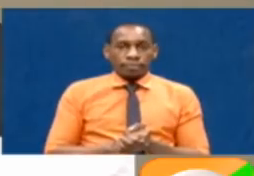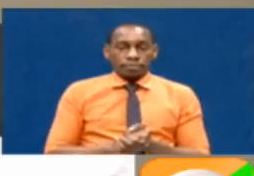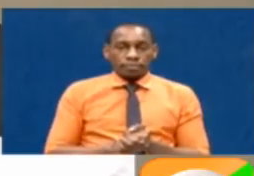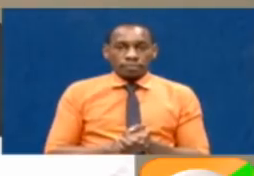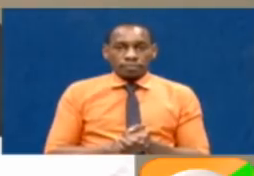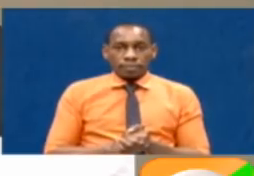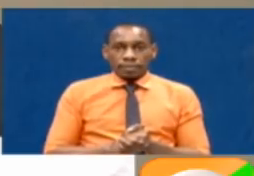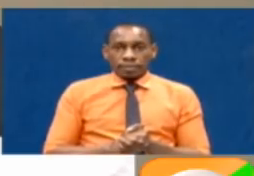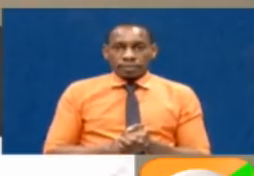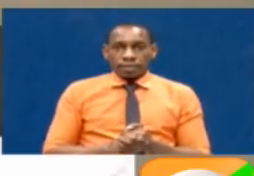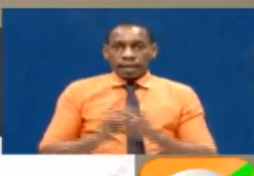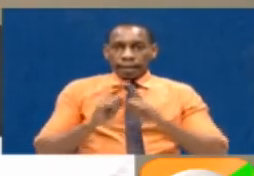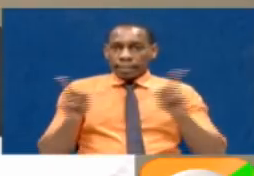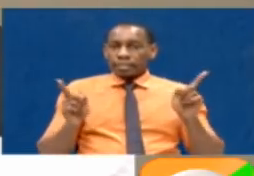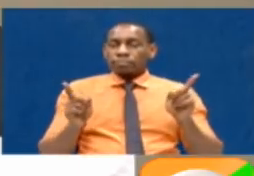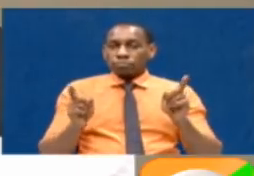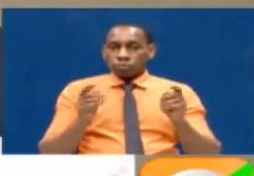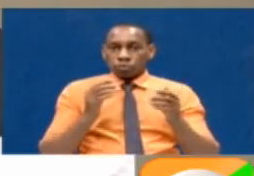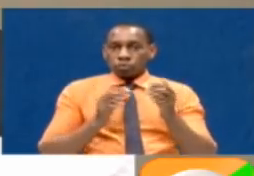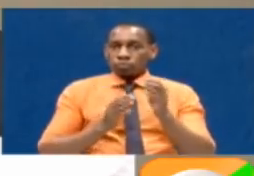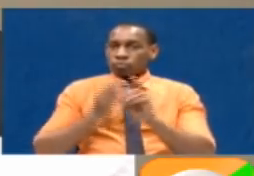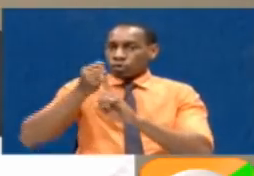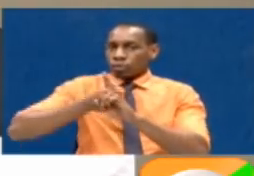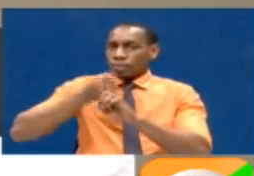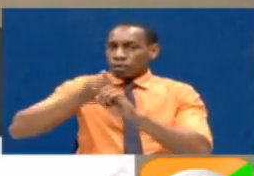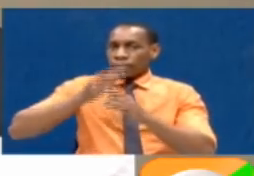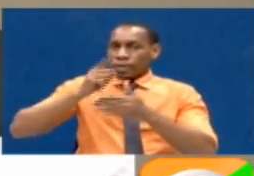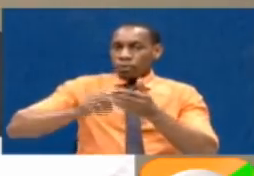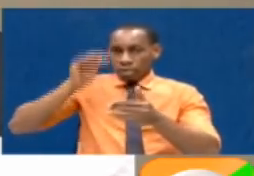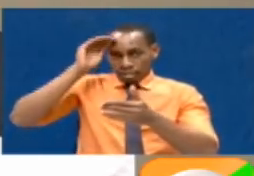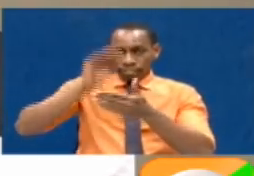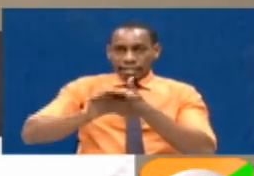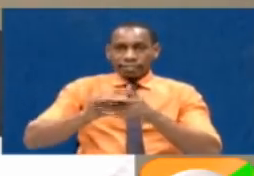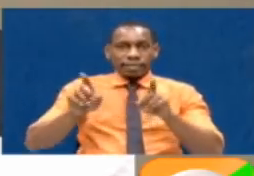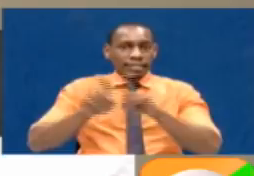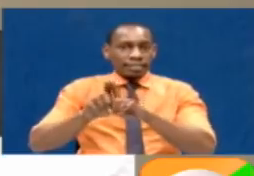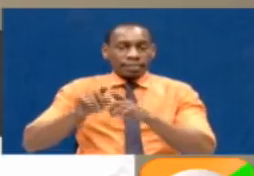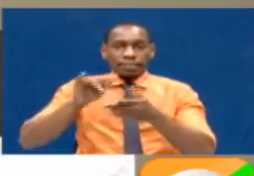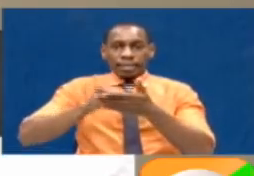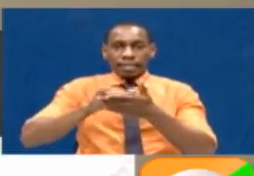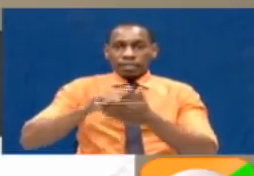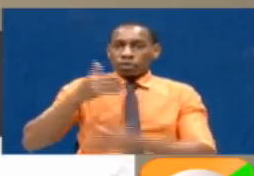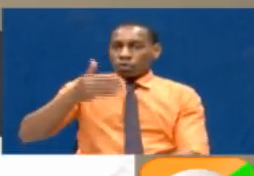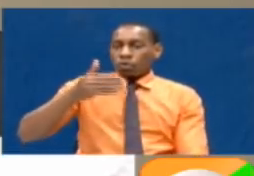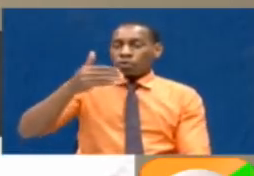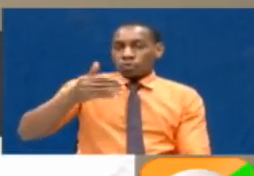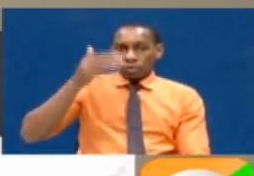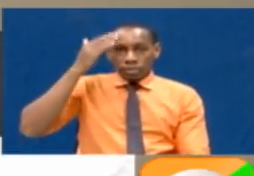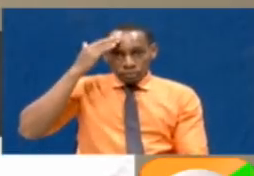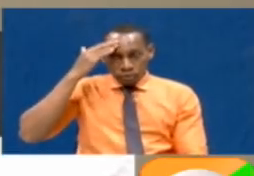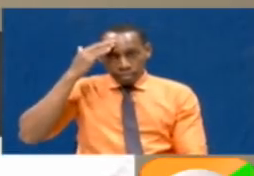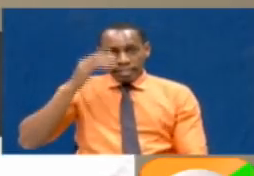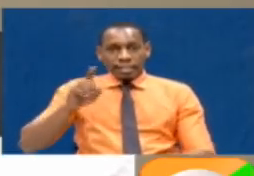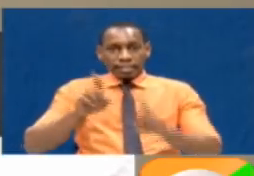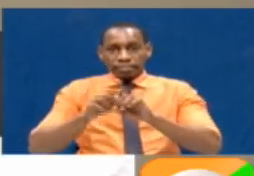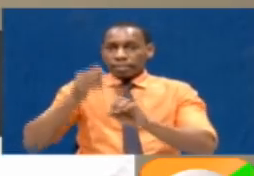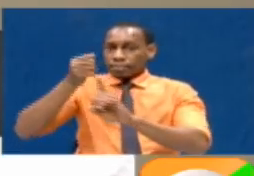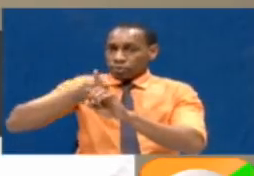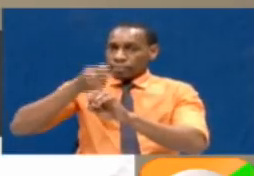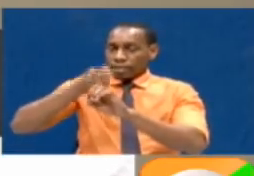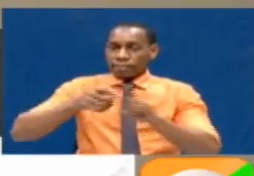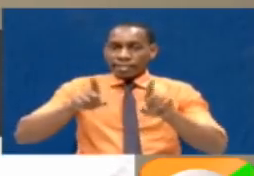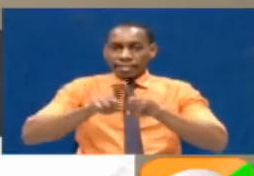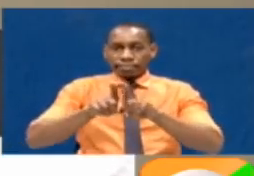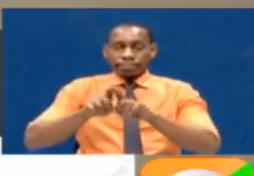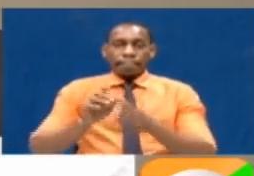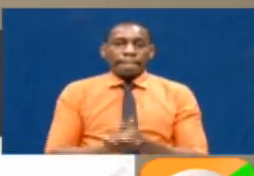but drive for what you believe in. And that's what I've always been known for, and that's what I stand for. And